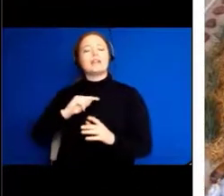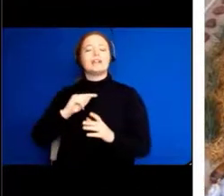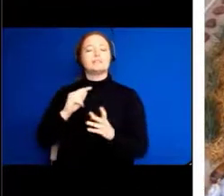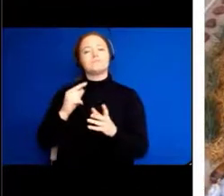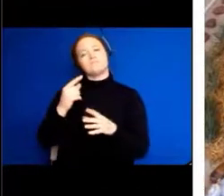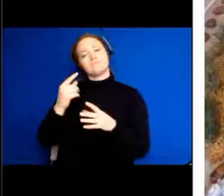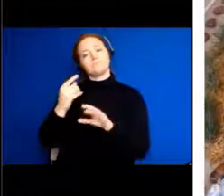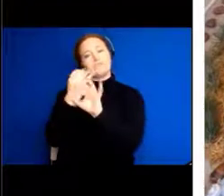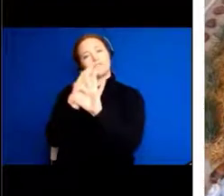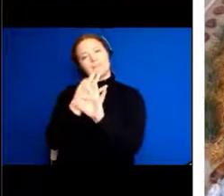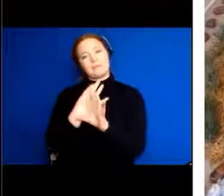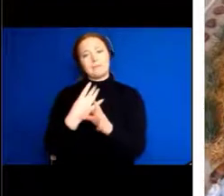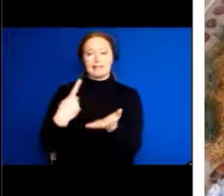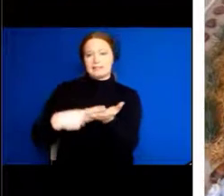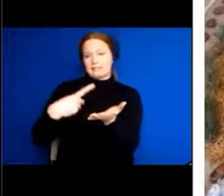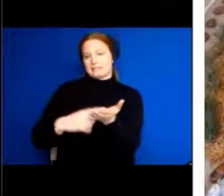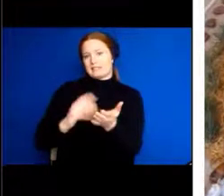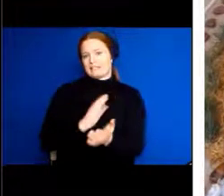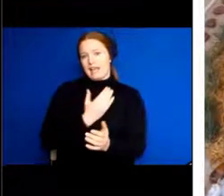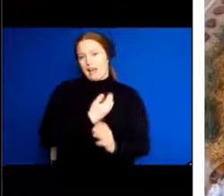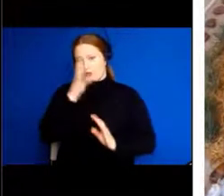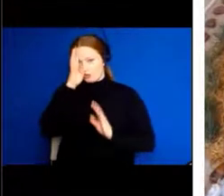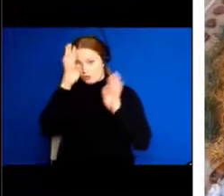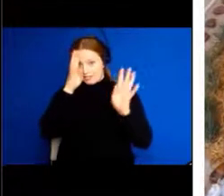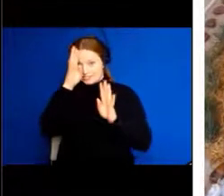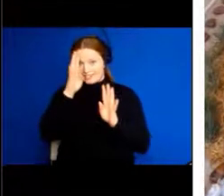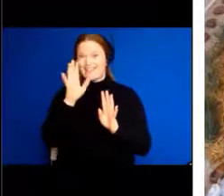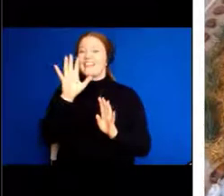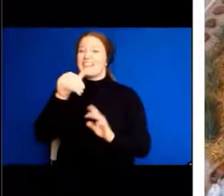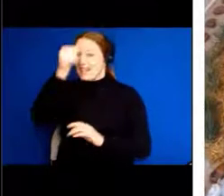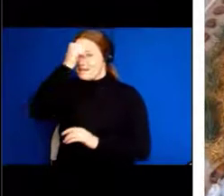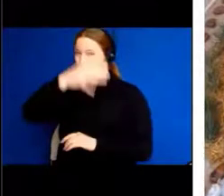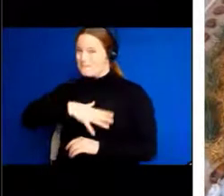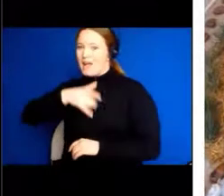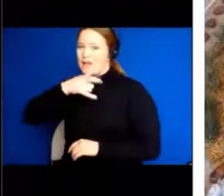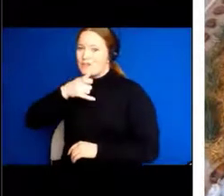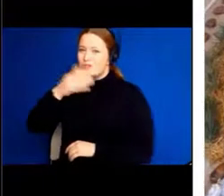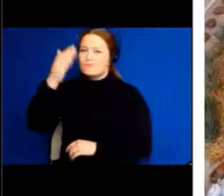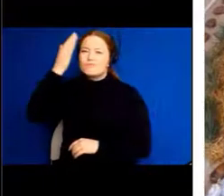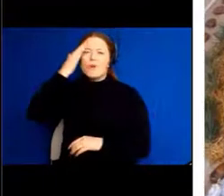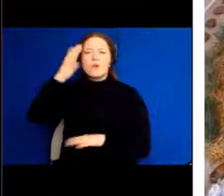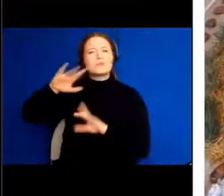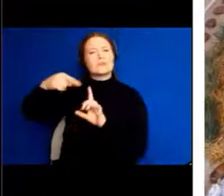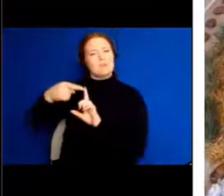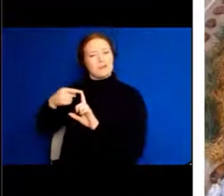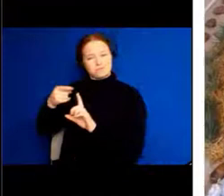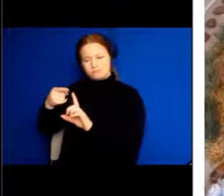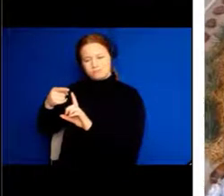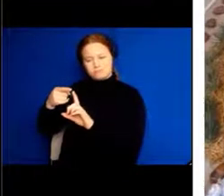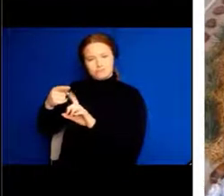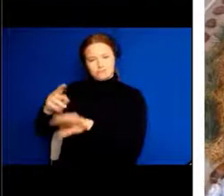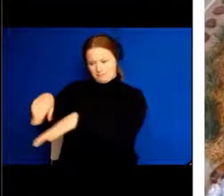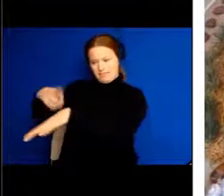actually very talkative. He felt so very comfortable and so very calmed by this activity.